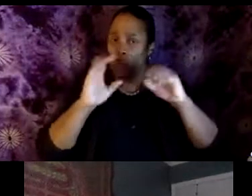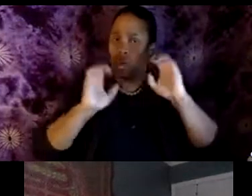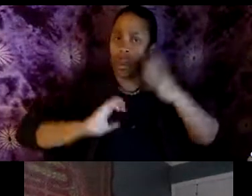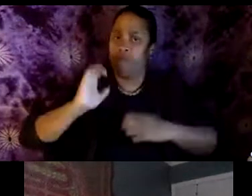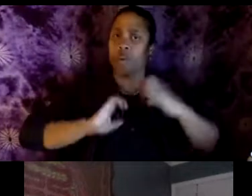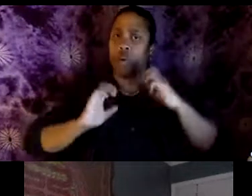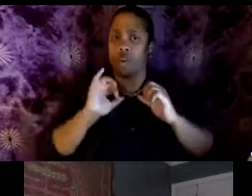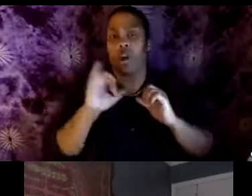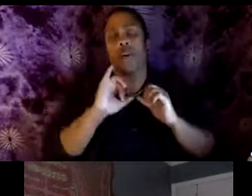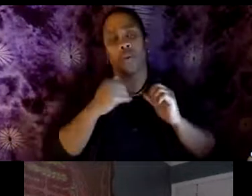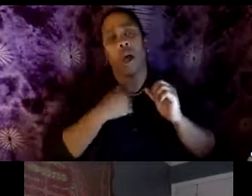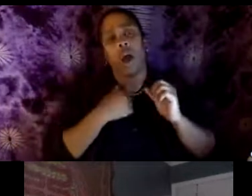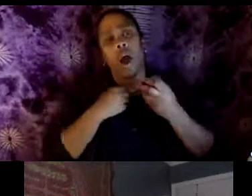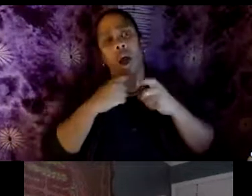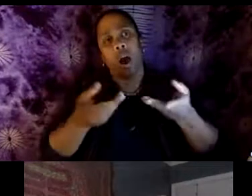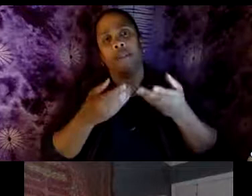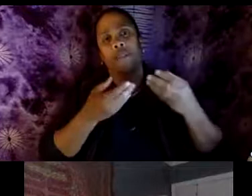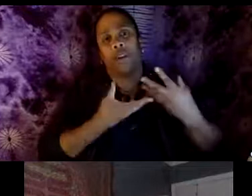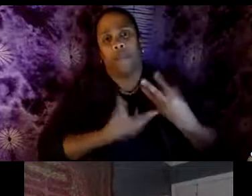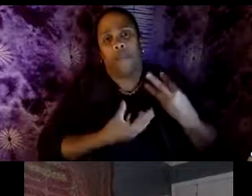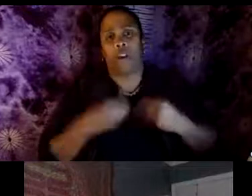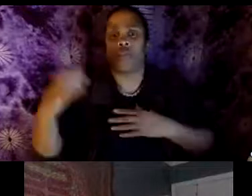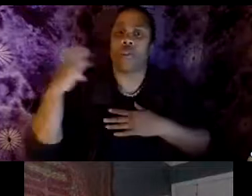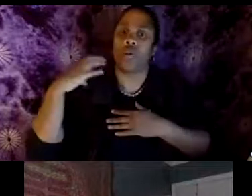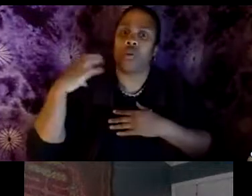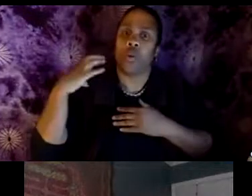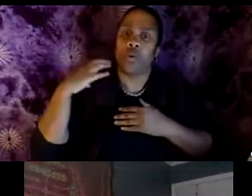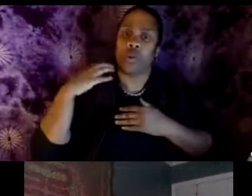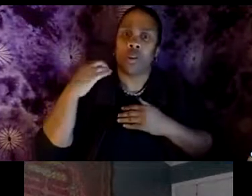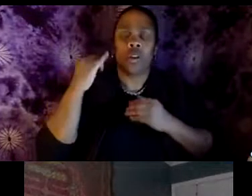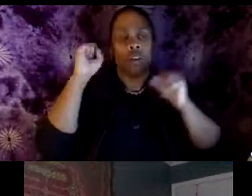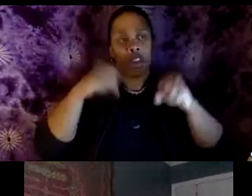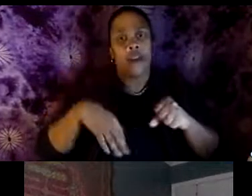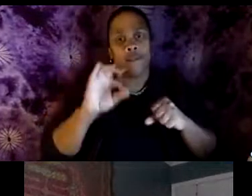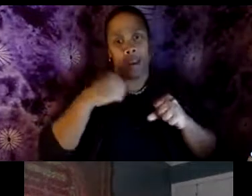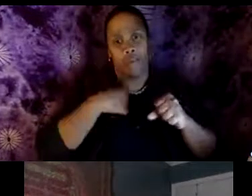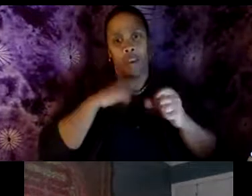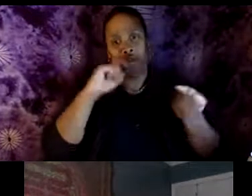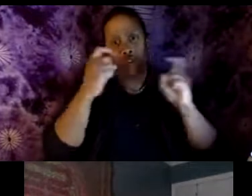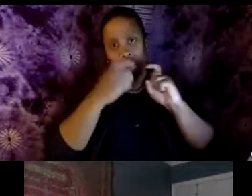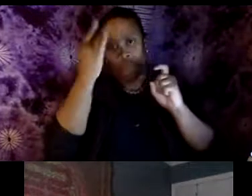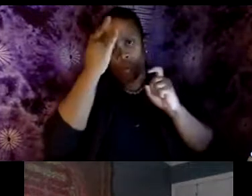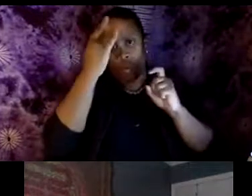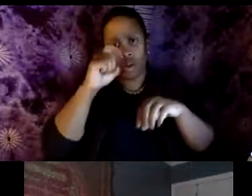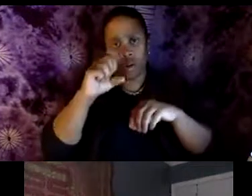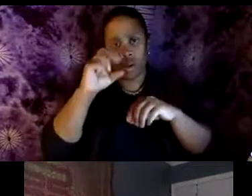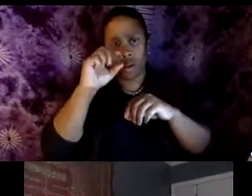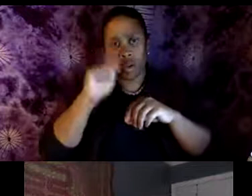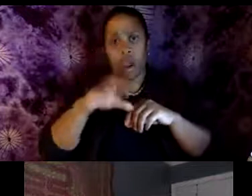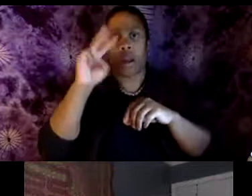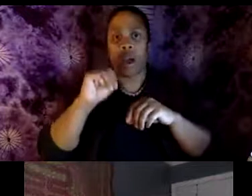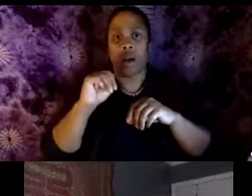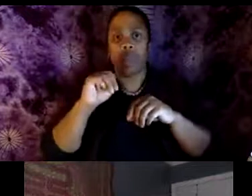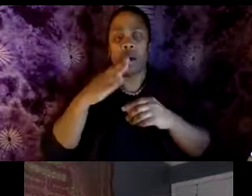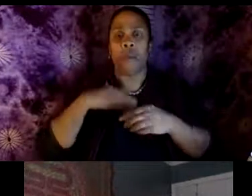compassionate coaching as well. You can find me at theshiftwitch.com. I'm on Instagram at Shiftwitch.